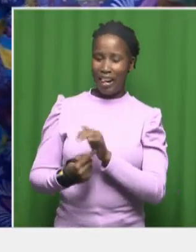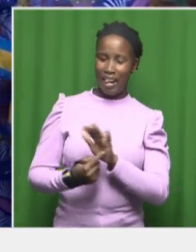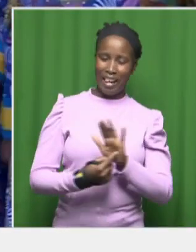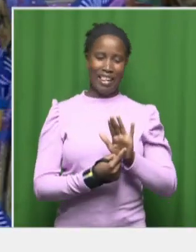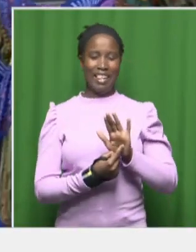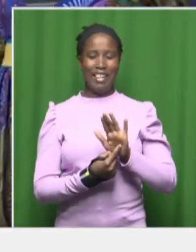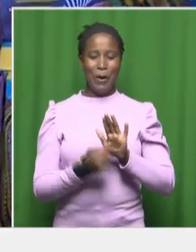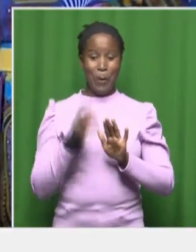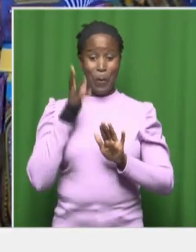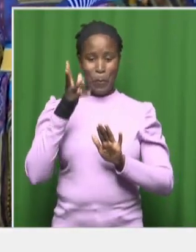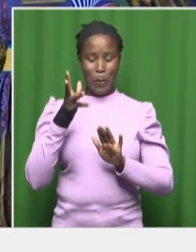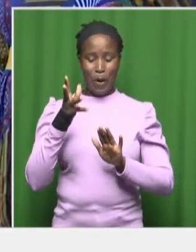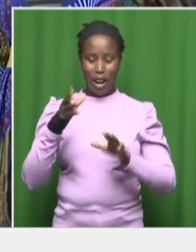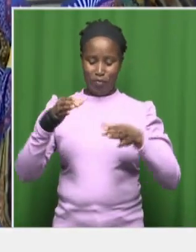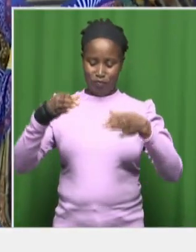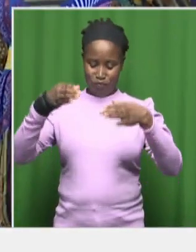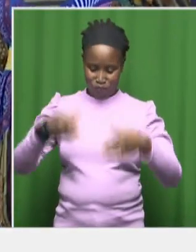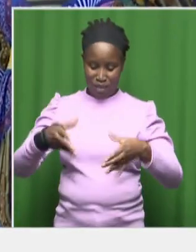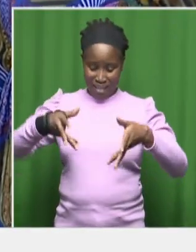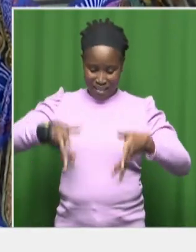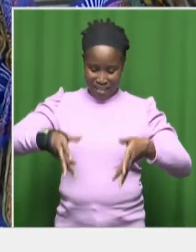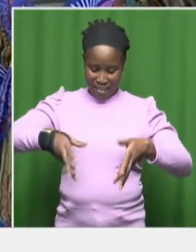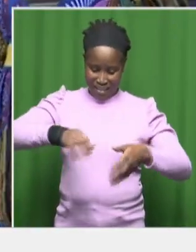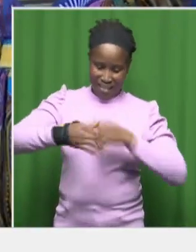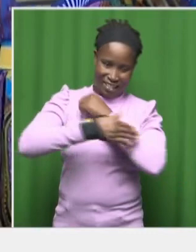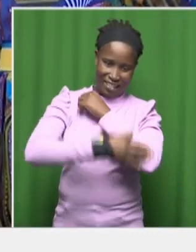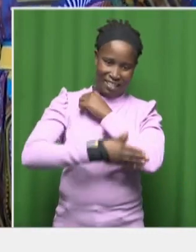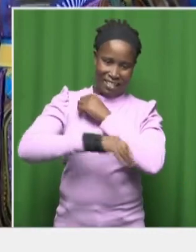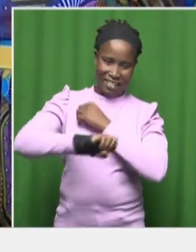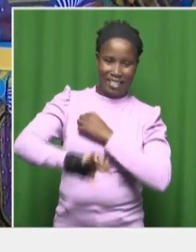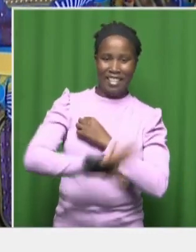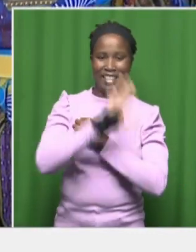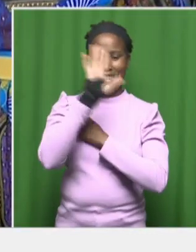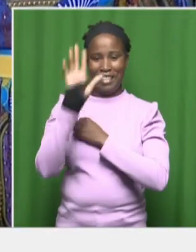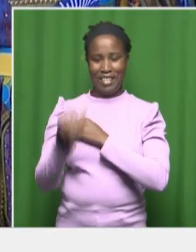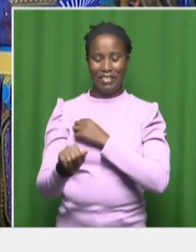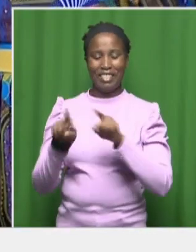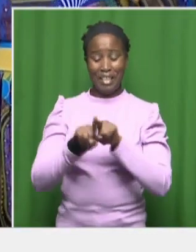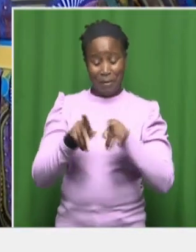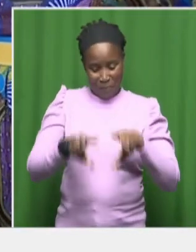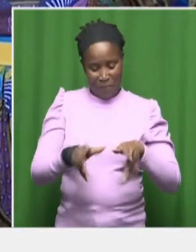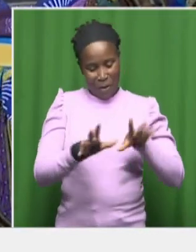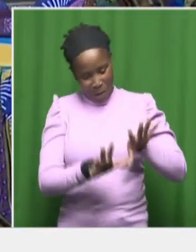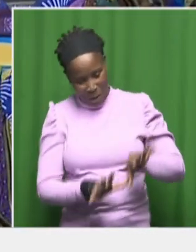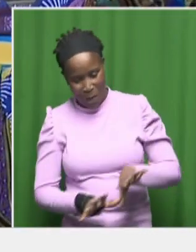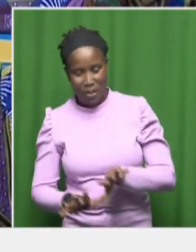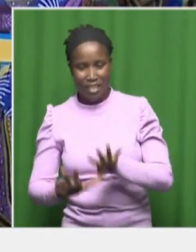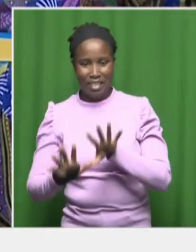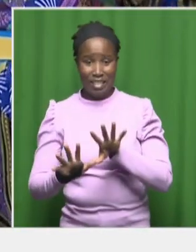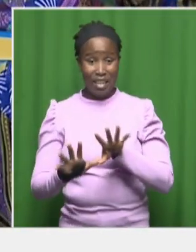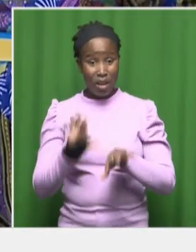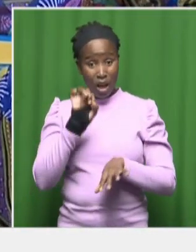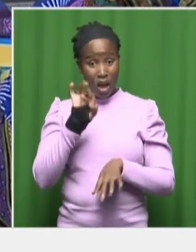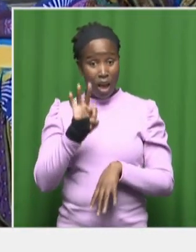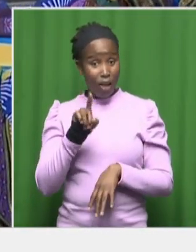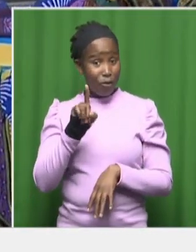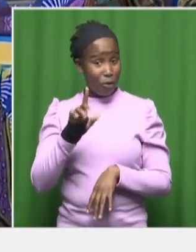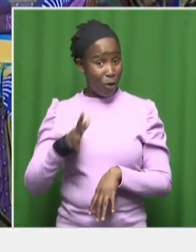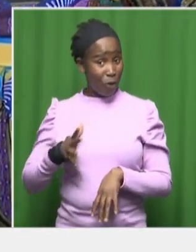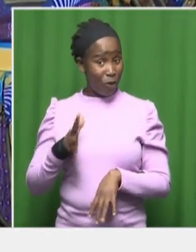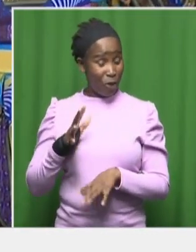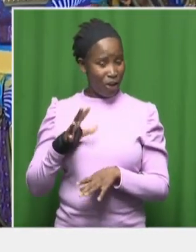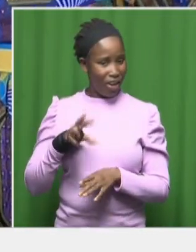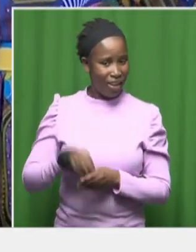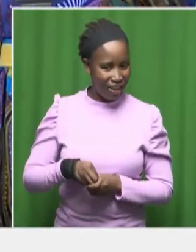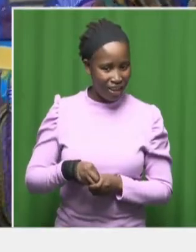stay right here in this country and, of course, on this continent. And if we have anything to do with that, I mean,